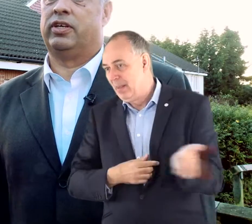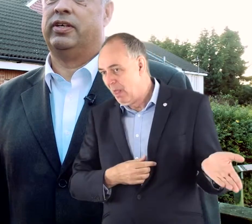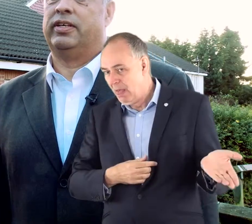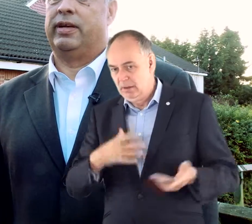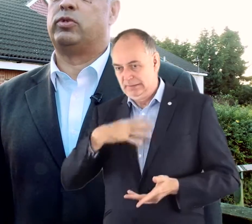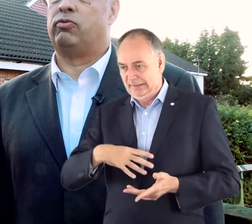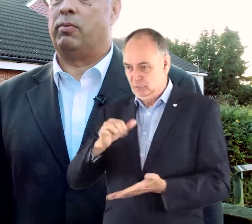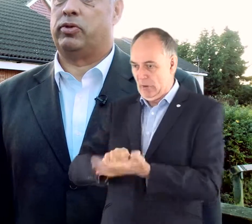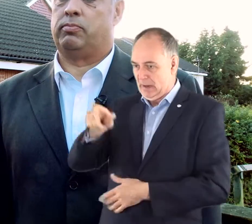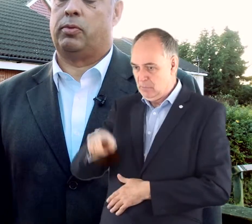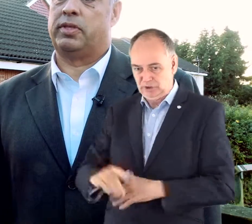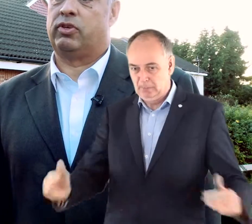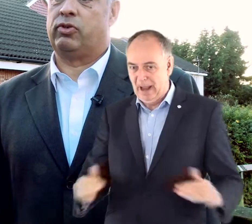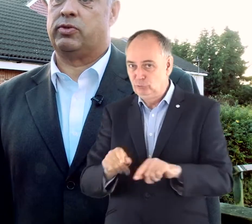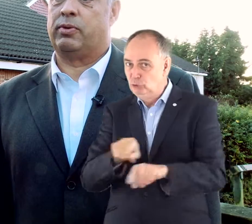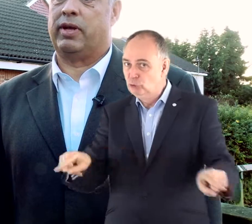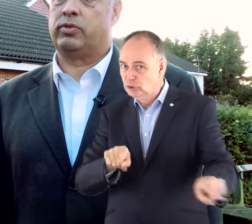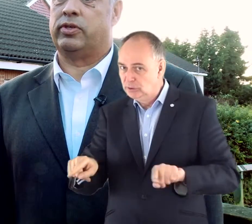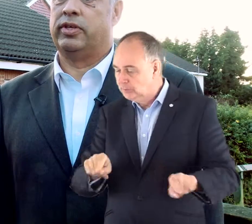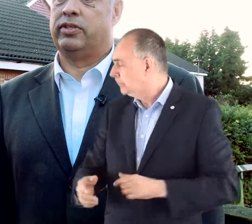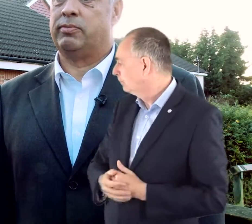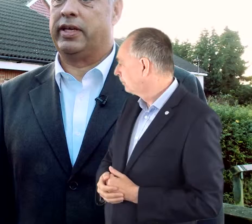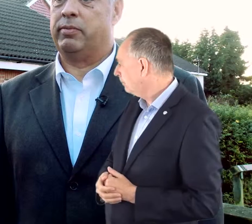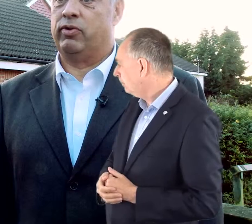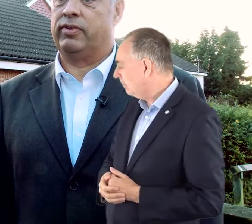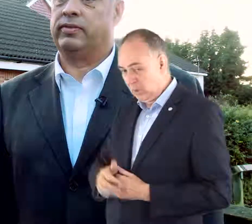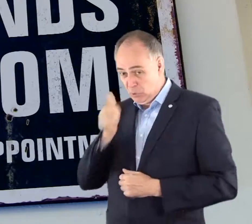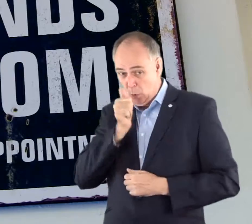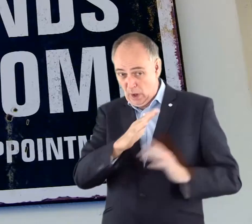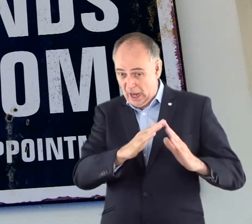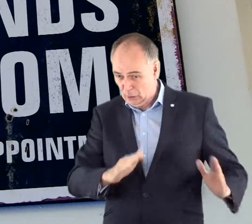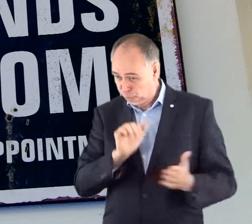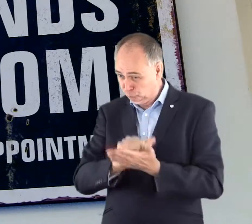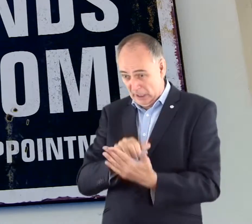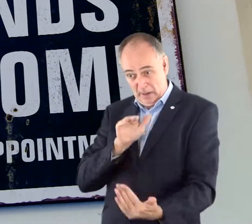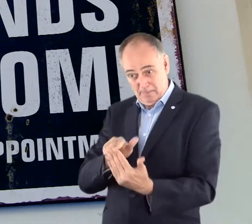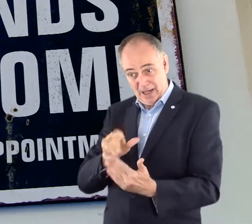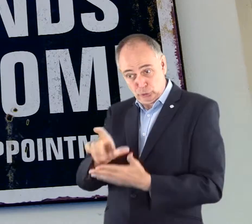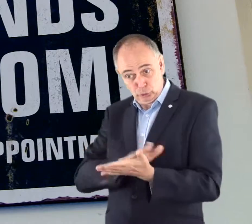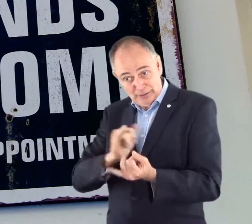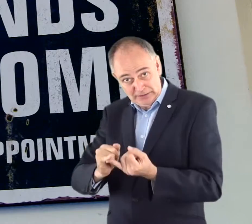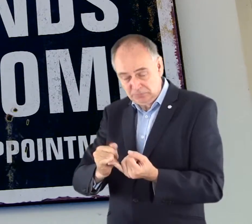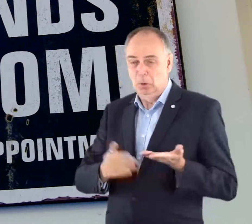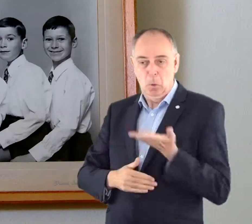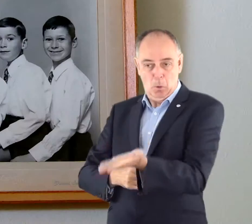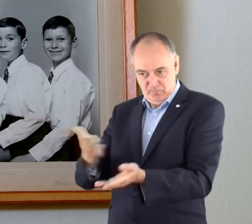that it was the right property for Chris, we were able to make him an offer. It's